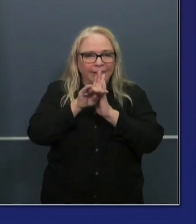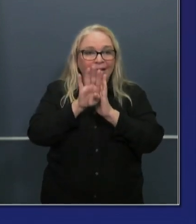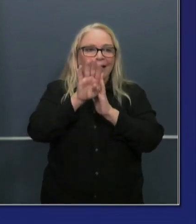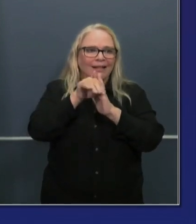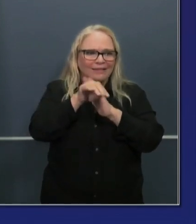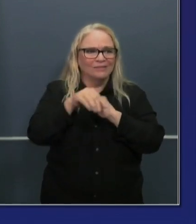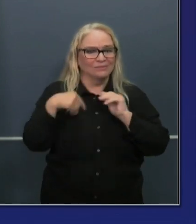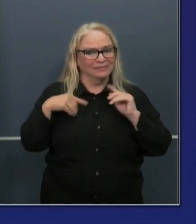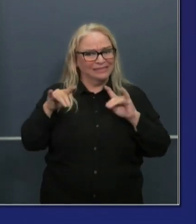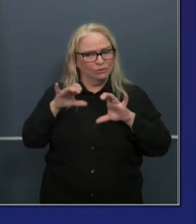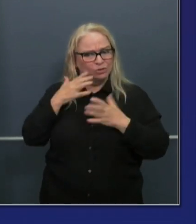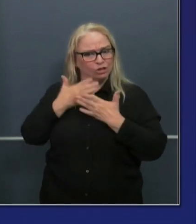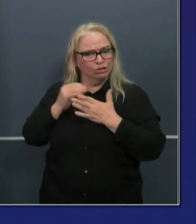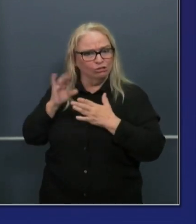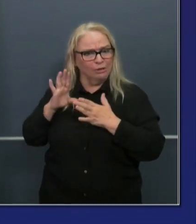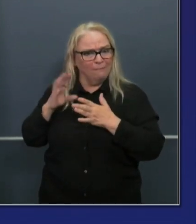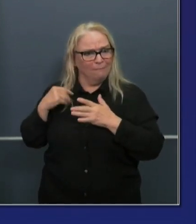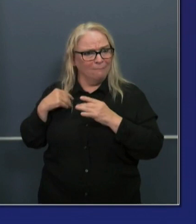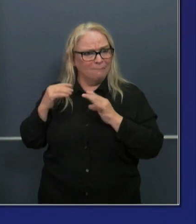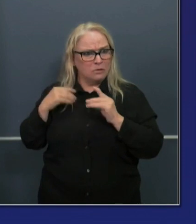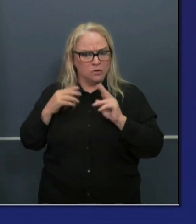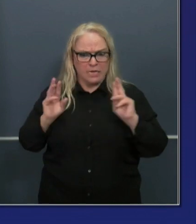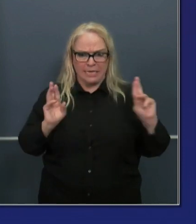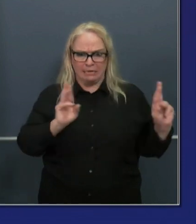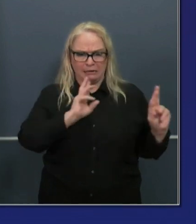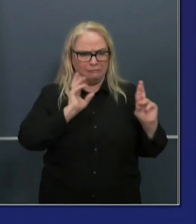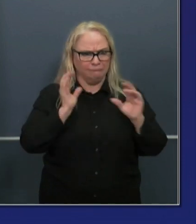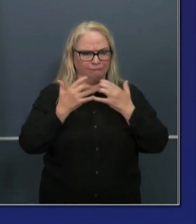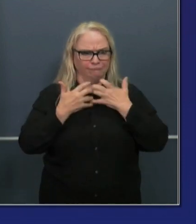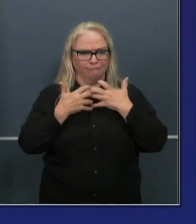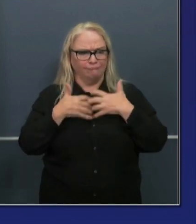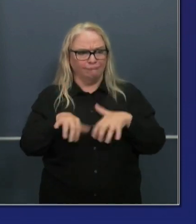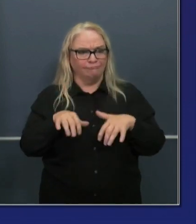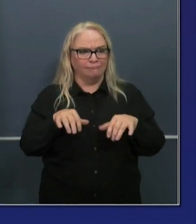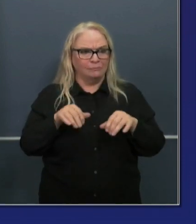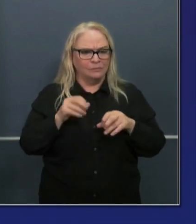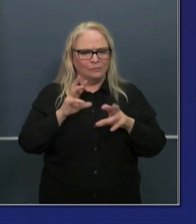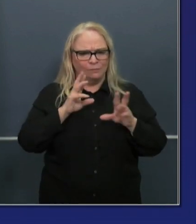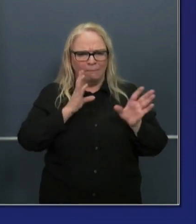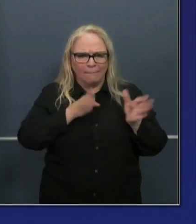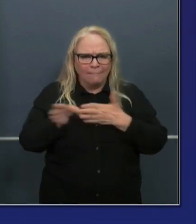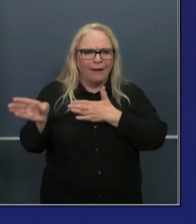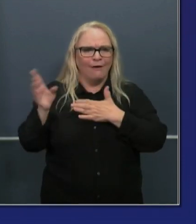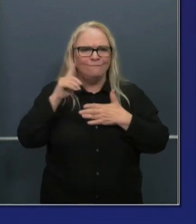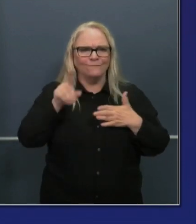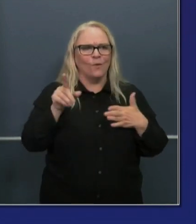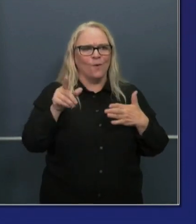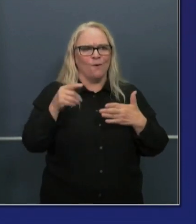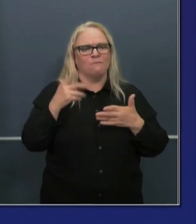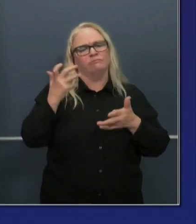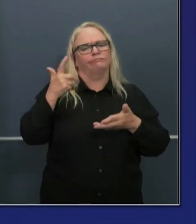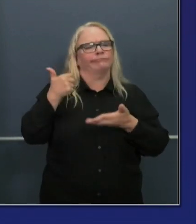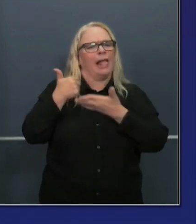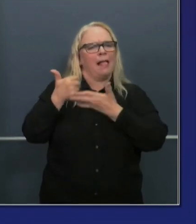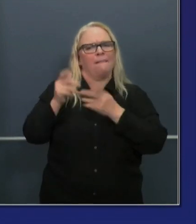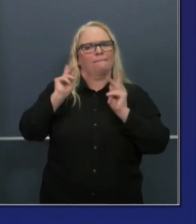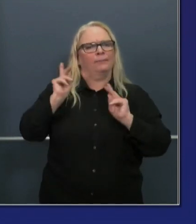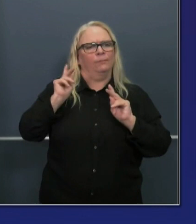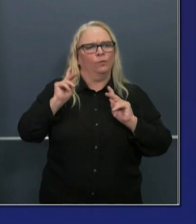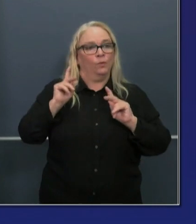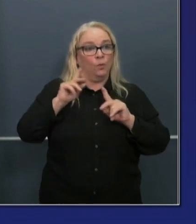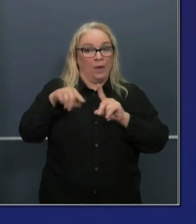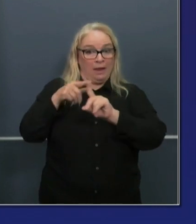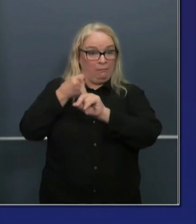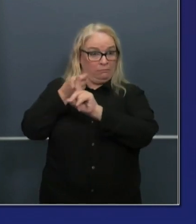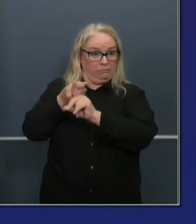build capacity and build a framework where we can meet the needs of those that seek